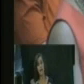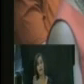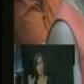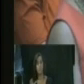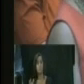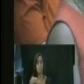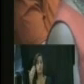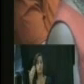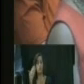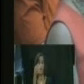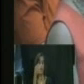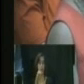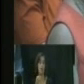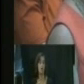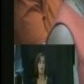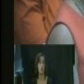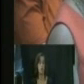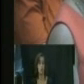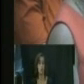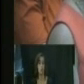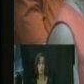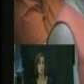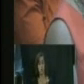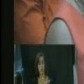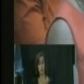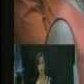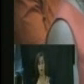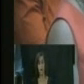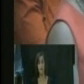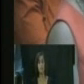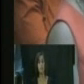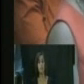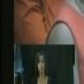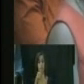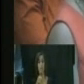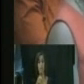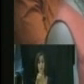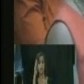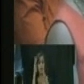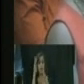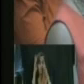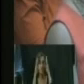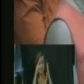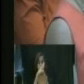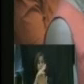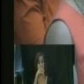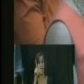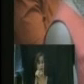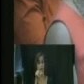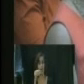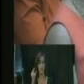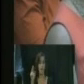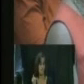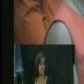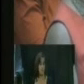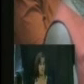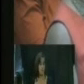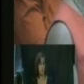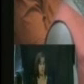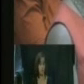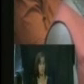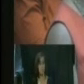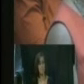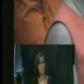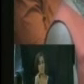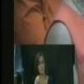structure because being a school that is as unique and innovative as the LNN is, it is much easier for us to receive the